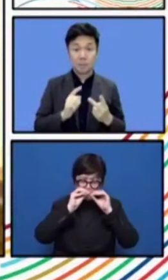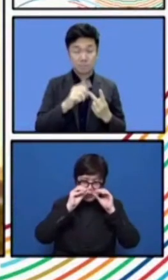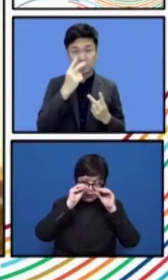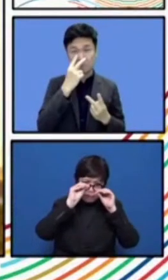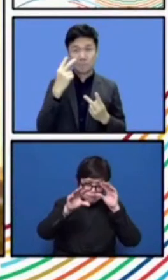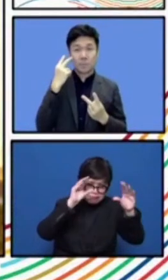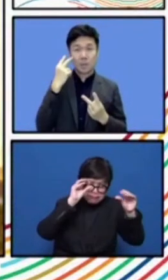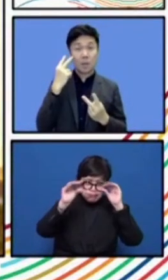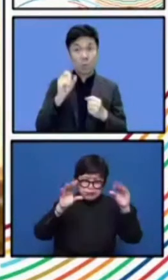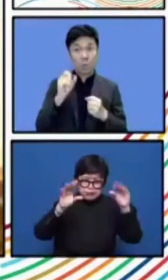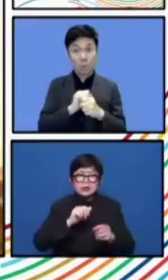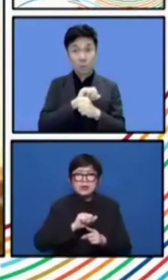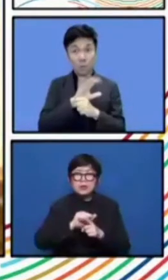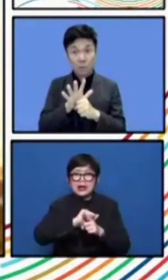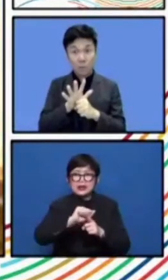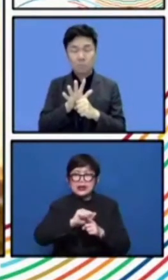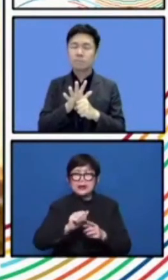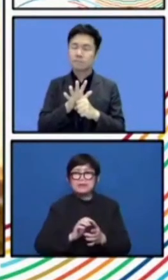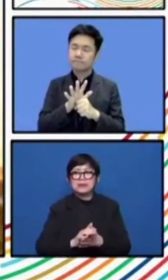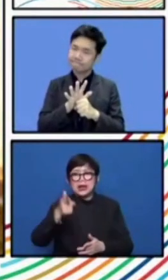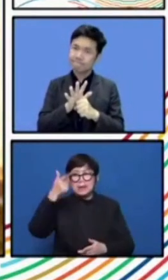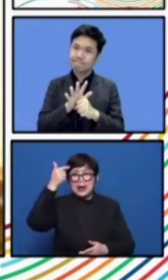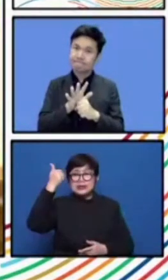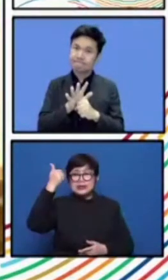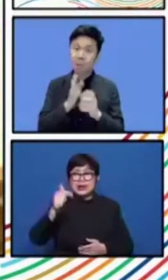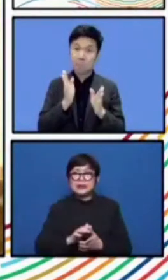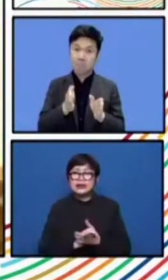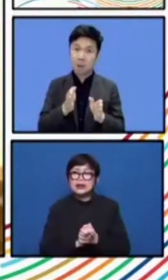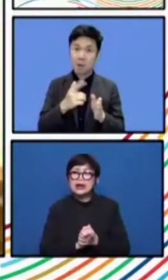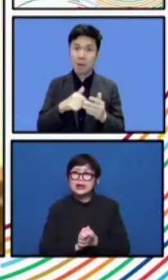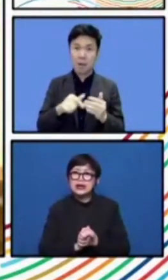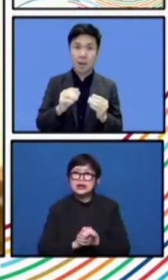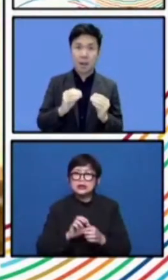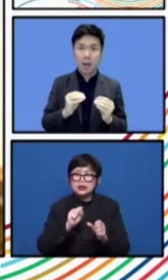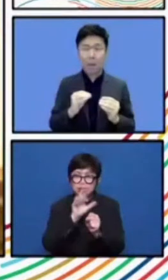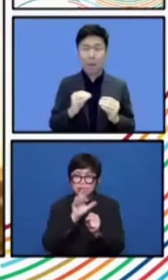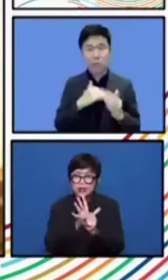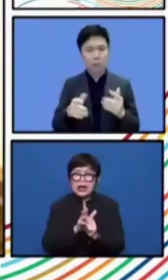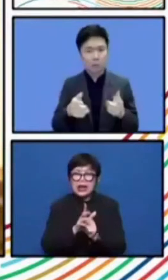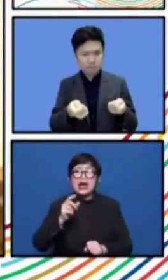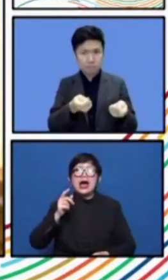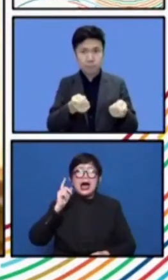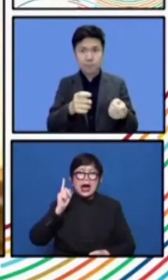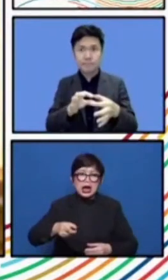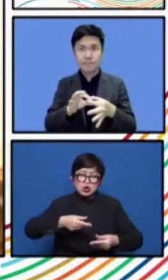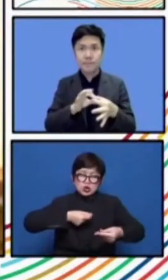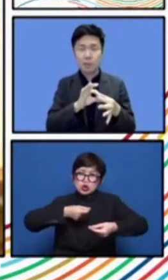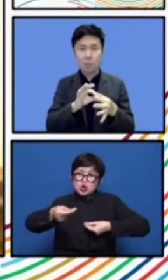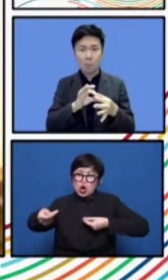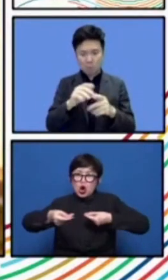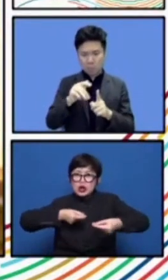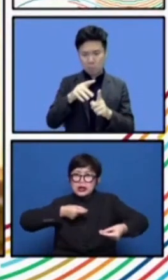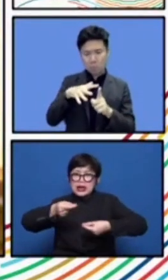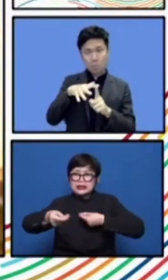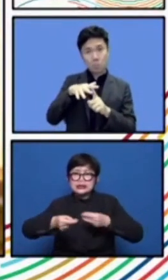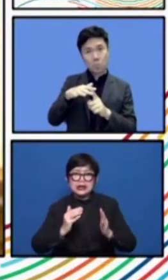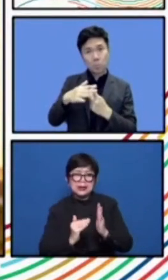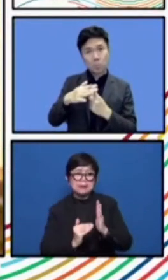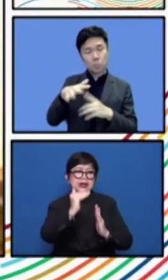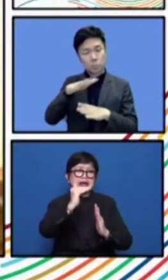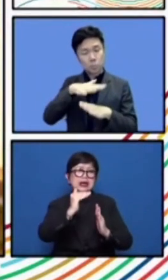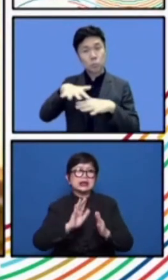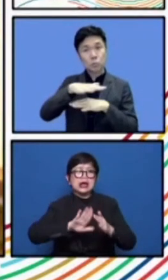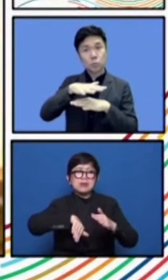expanding improving and coordinating uh social professional program increasing the coverage